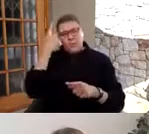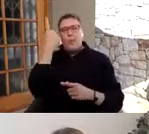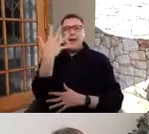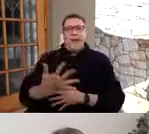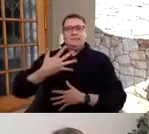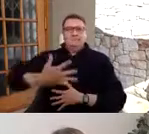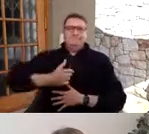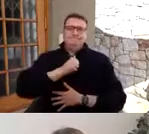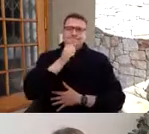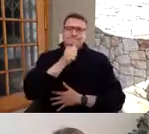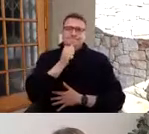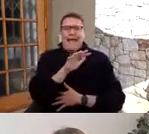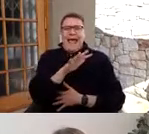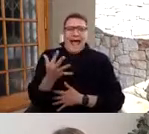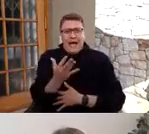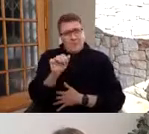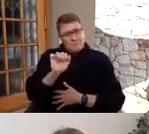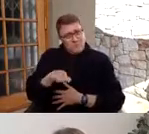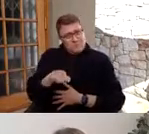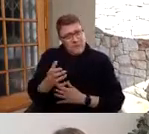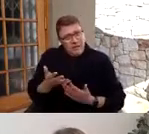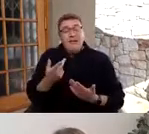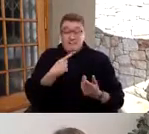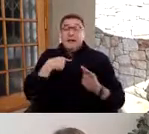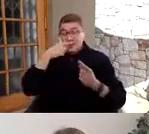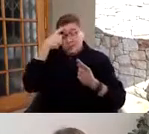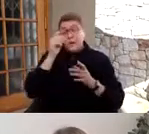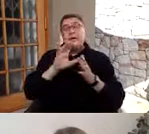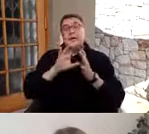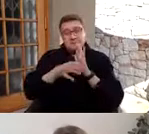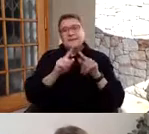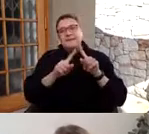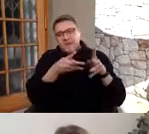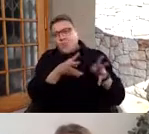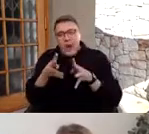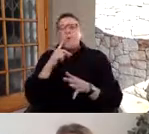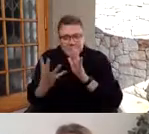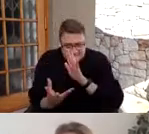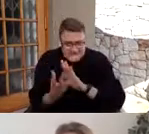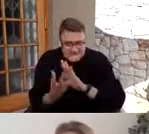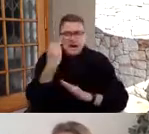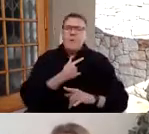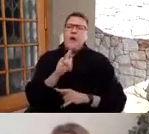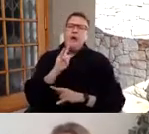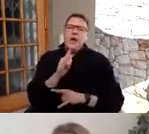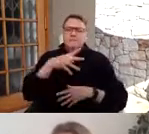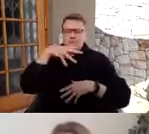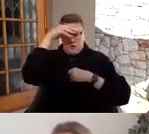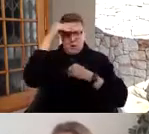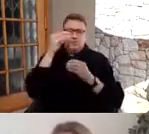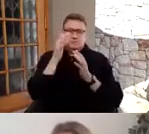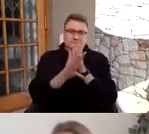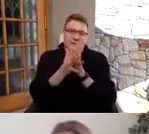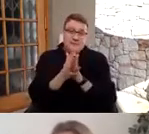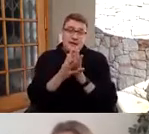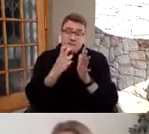always thought, how is that going to be possible? But I know that being disabled, there are ways, and I would love to learn that. And it's, it's